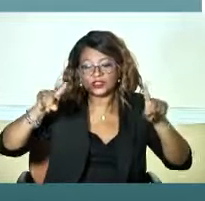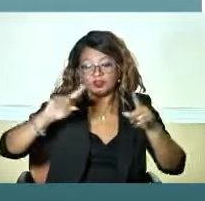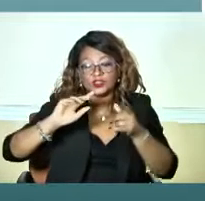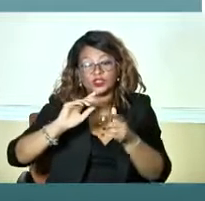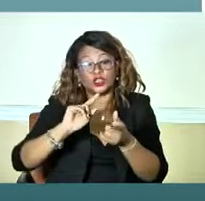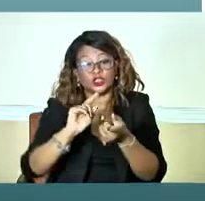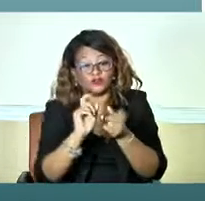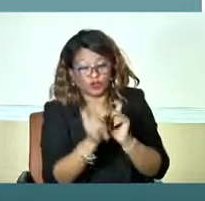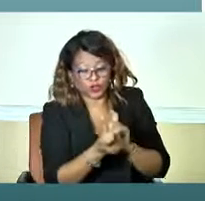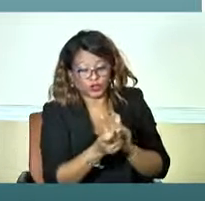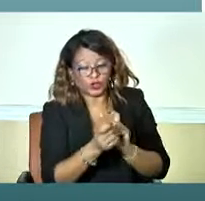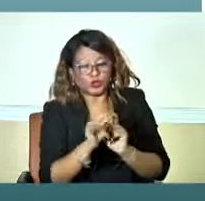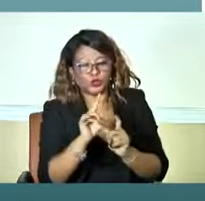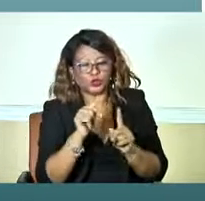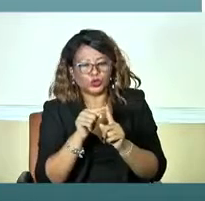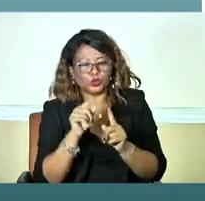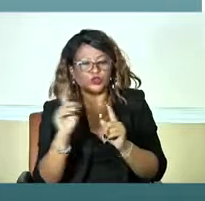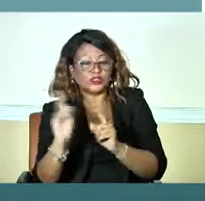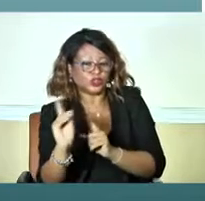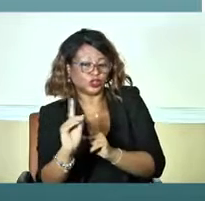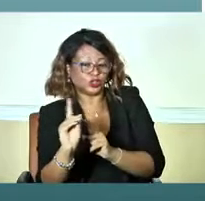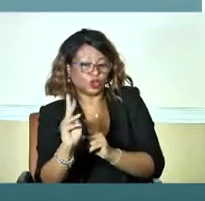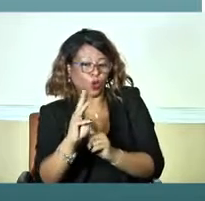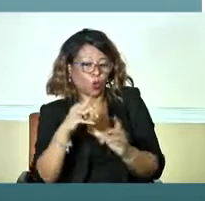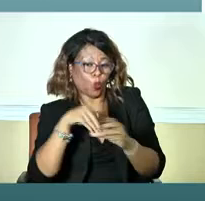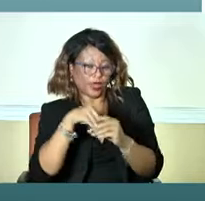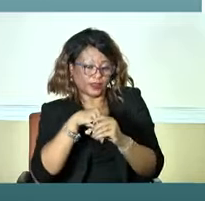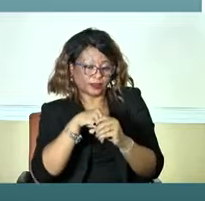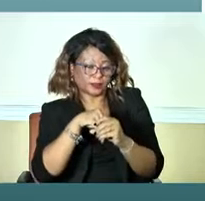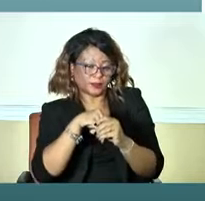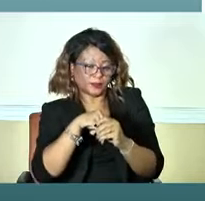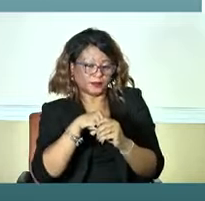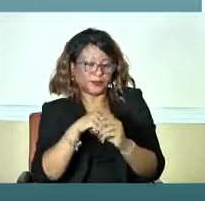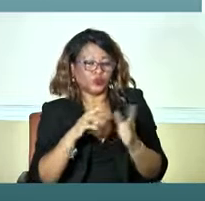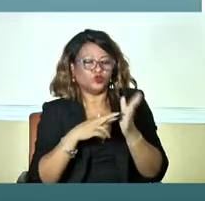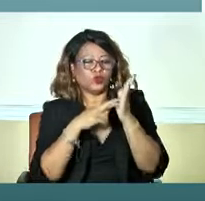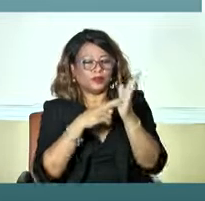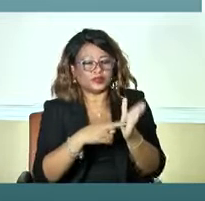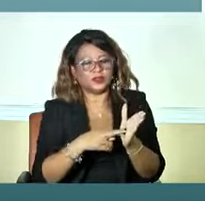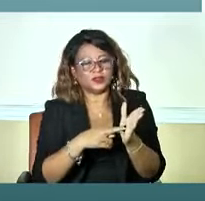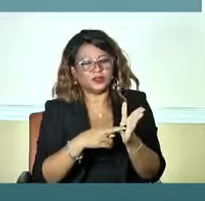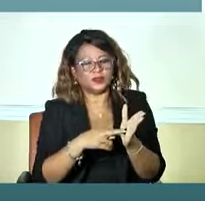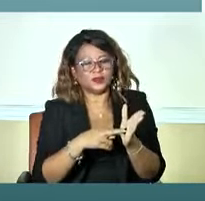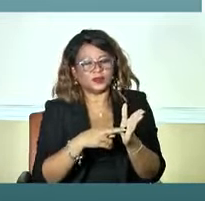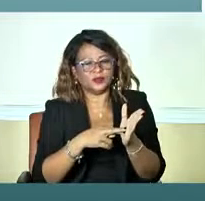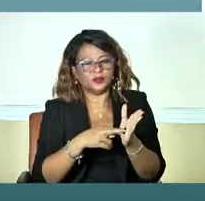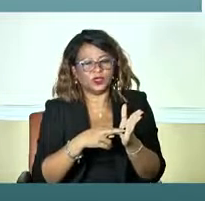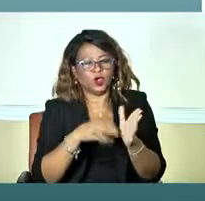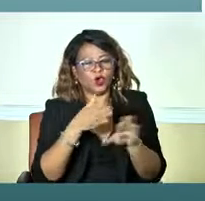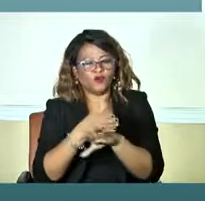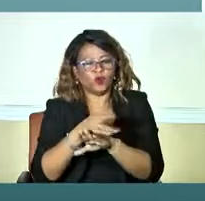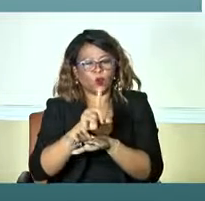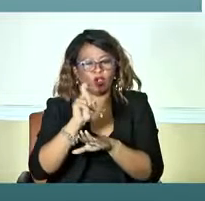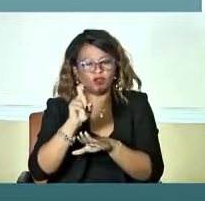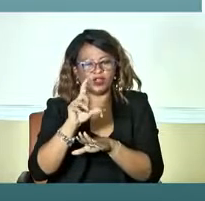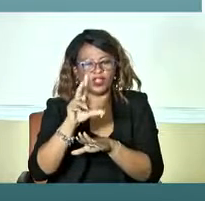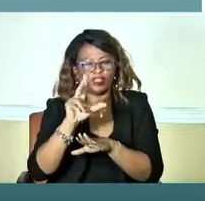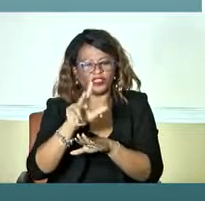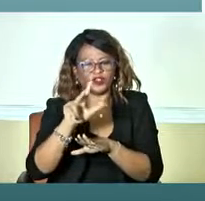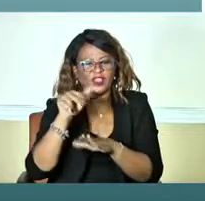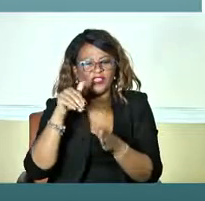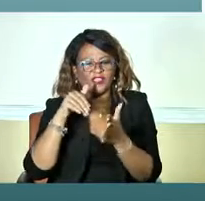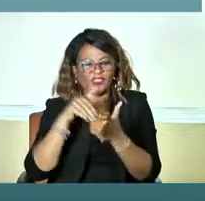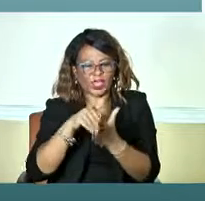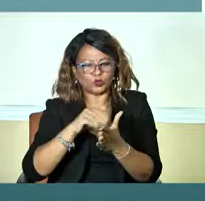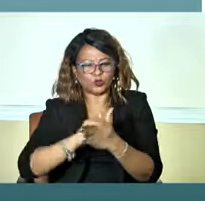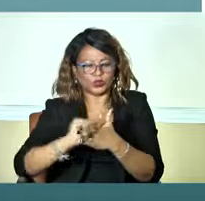converted to digital wallets, representing a monetary amount of over $130,000.